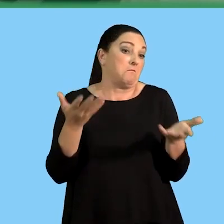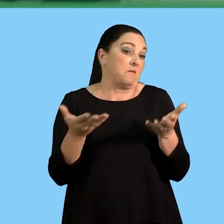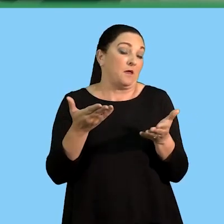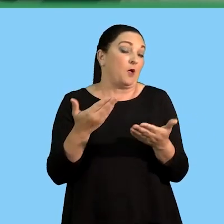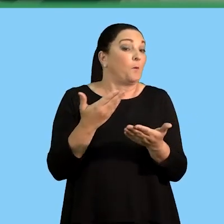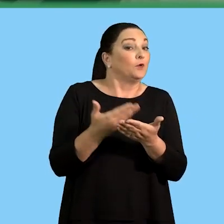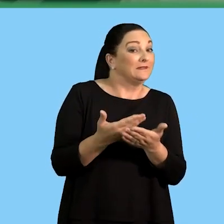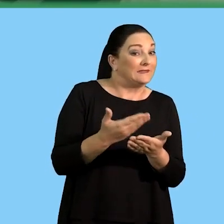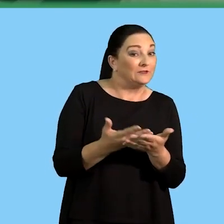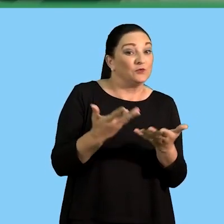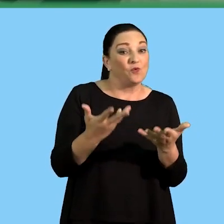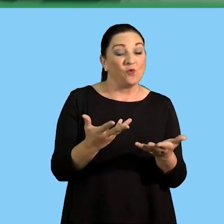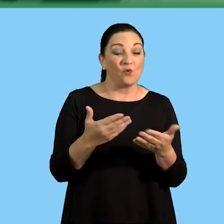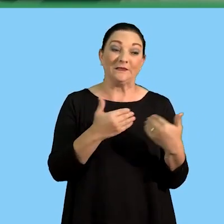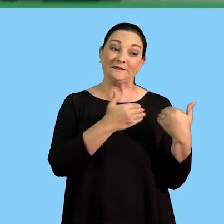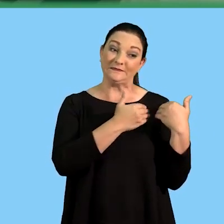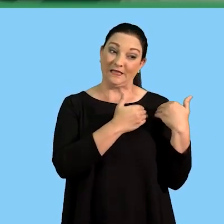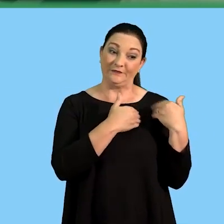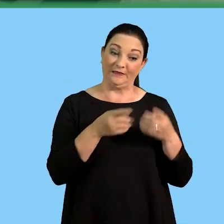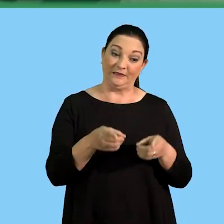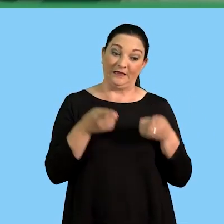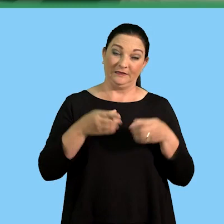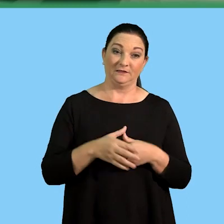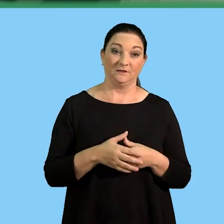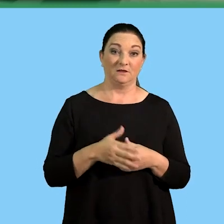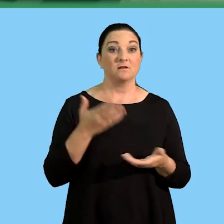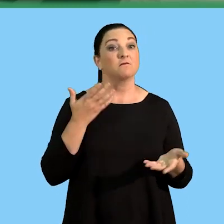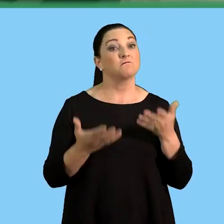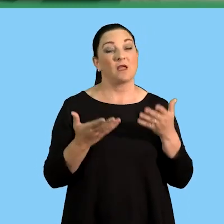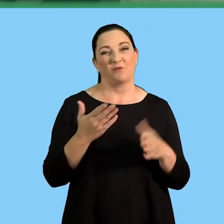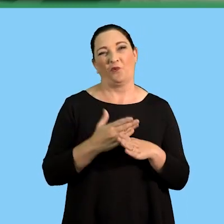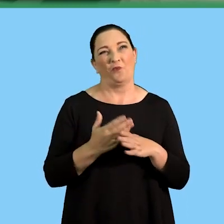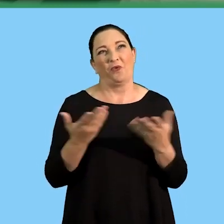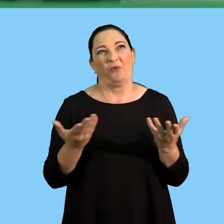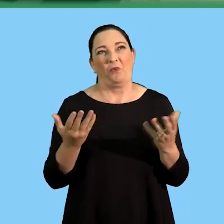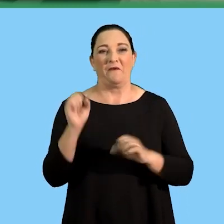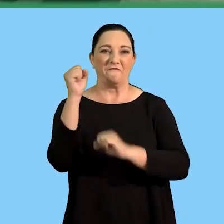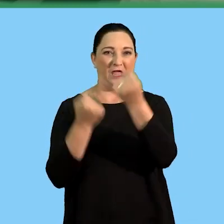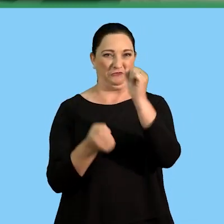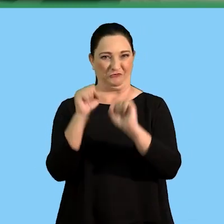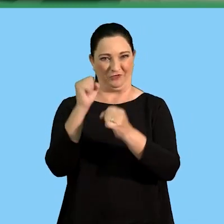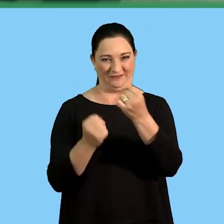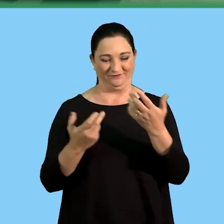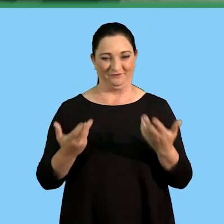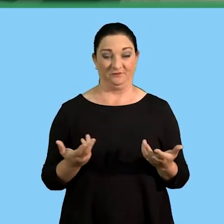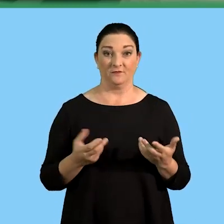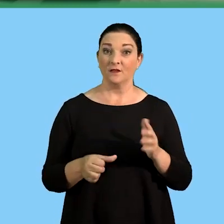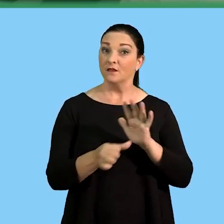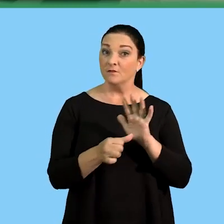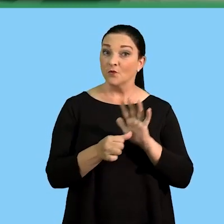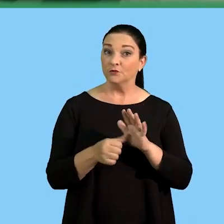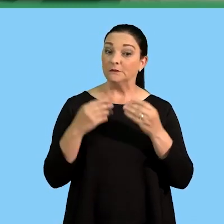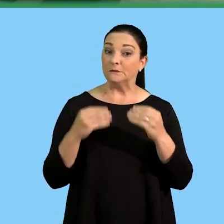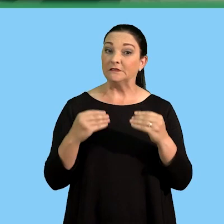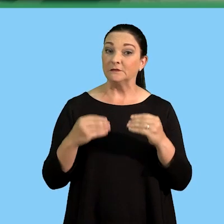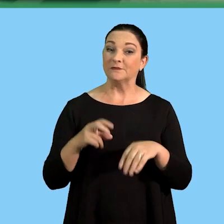and health hazards. So it might happen that we are working on a factory, for example. It is very